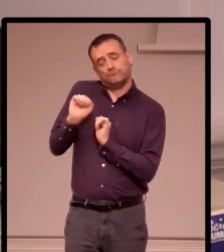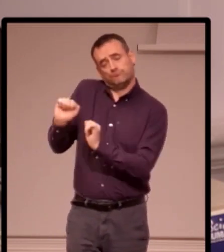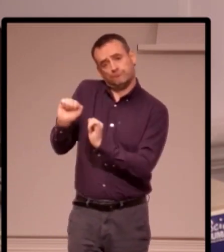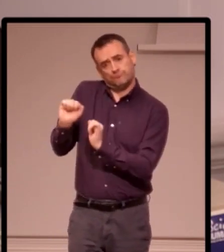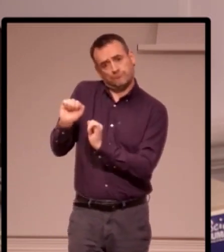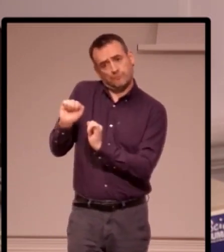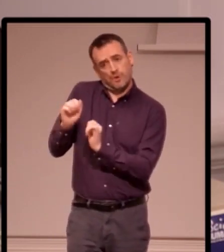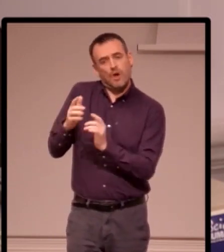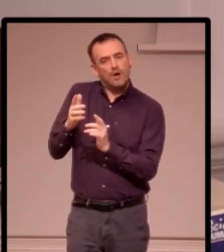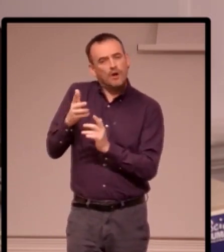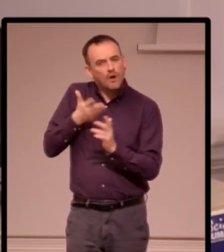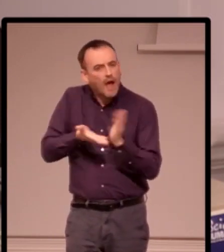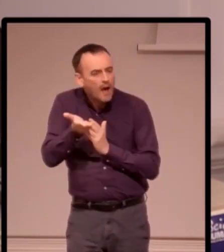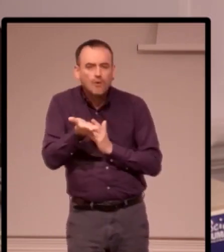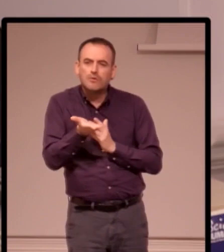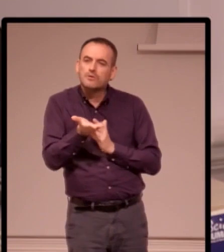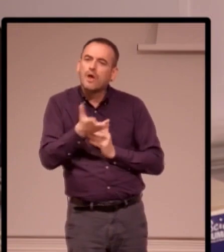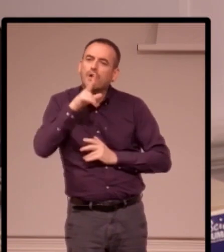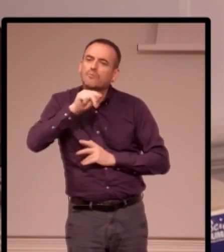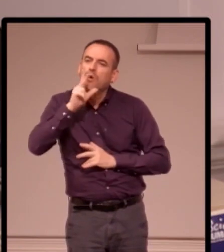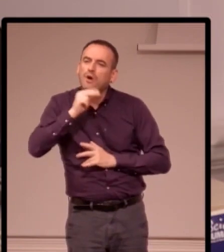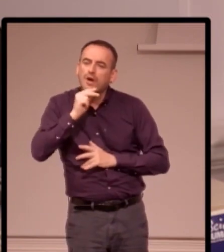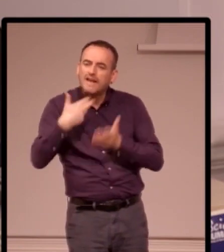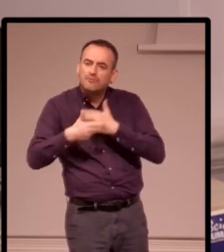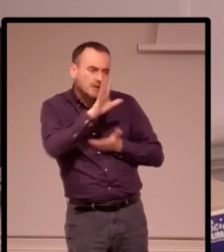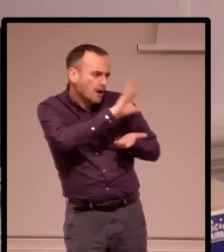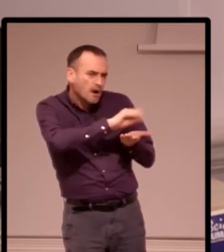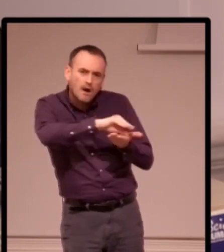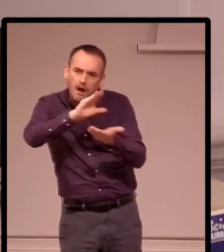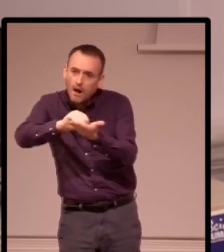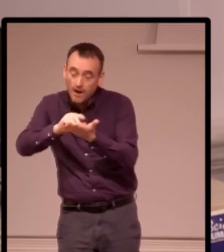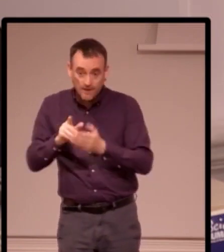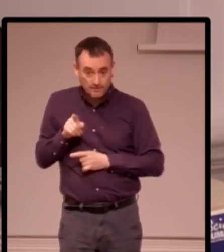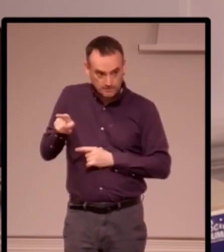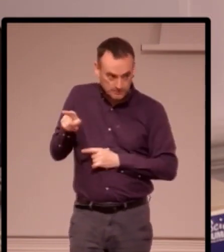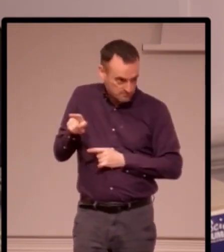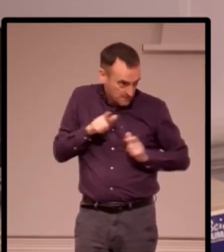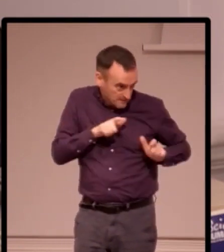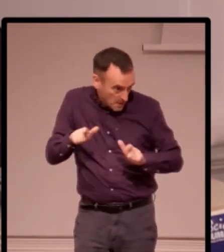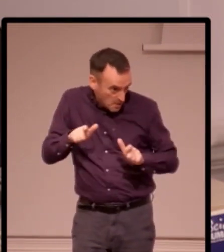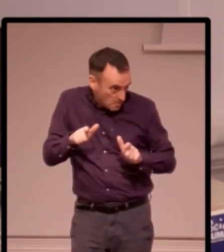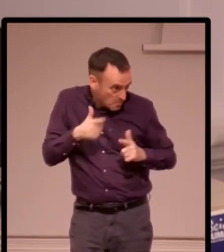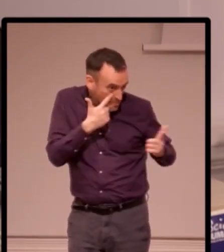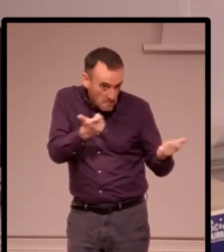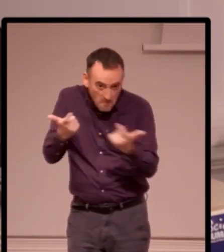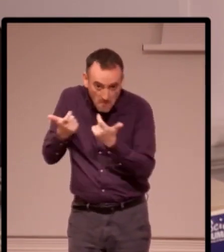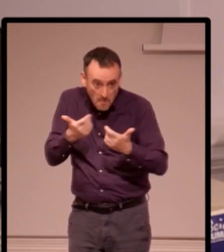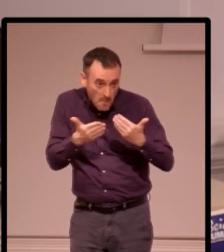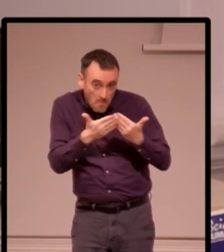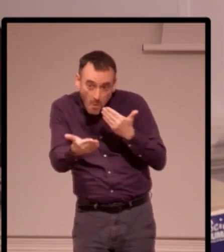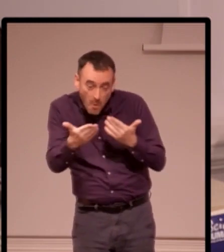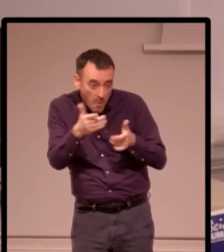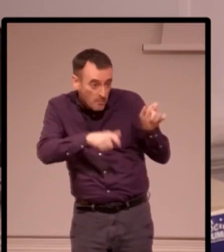oral histories and is still very much in the market for hearing from more